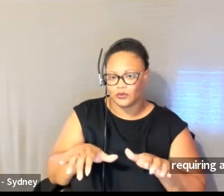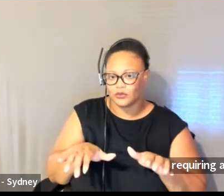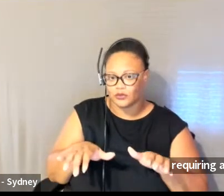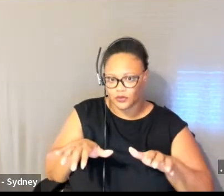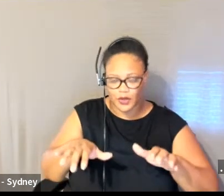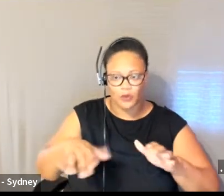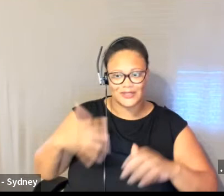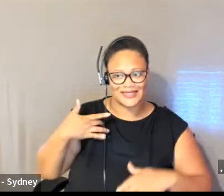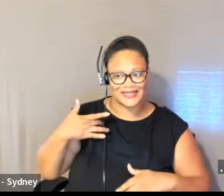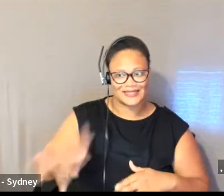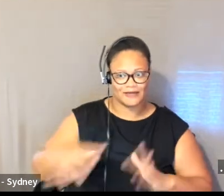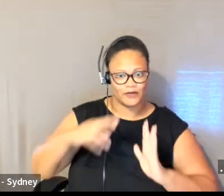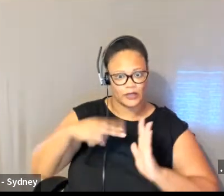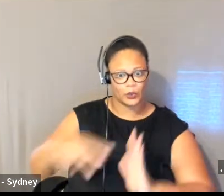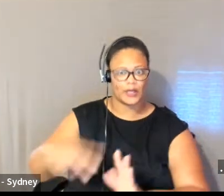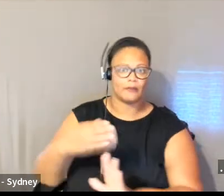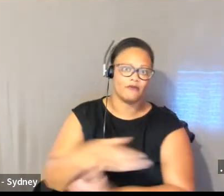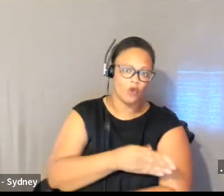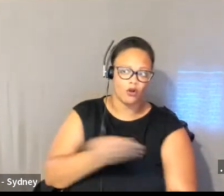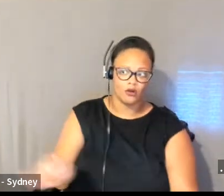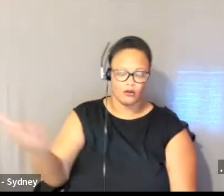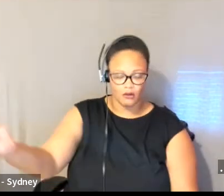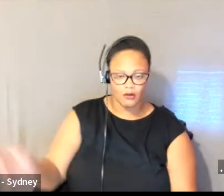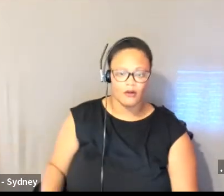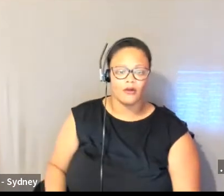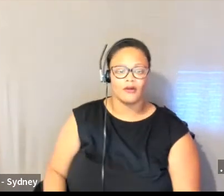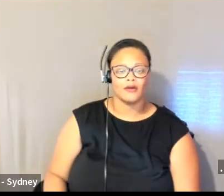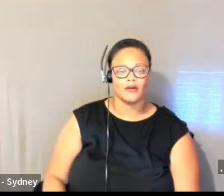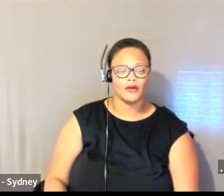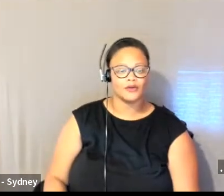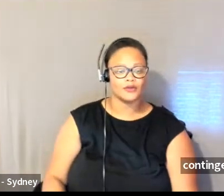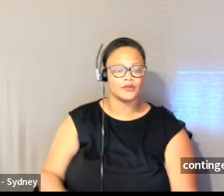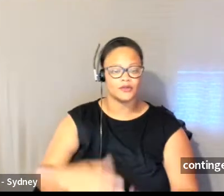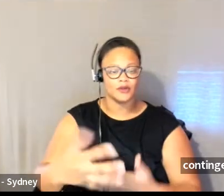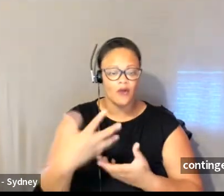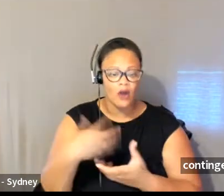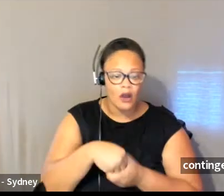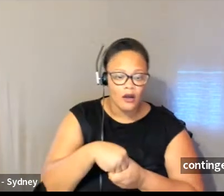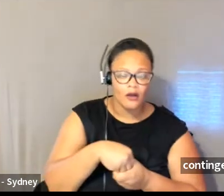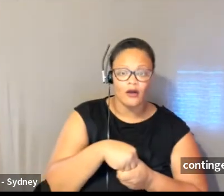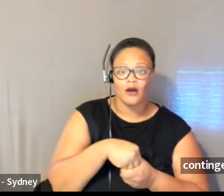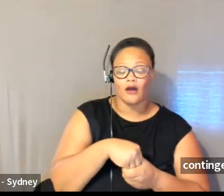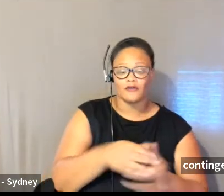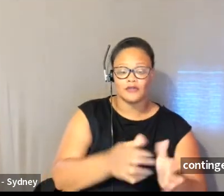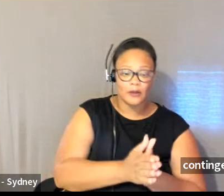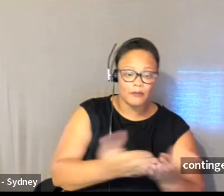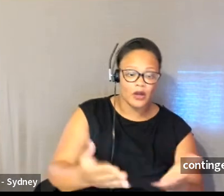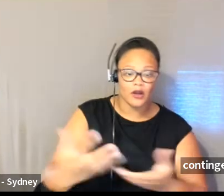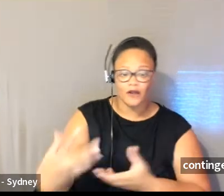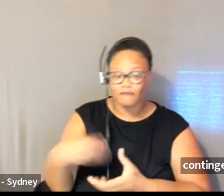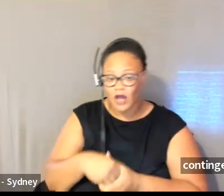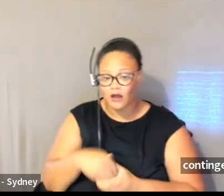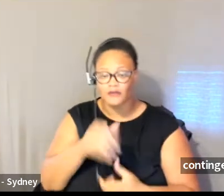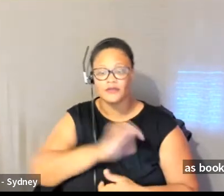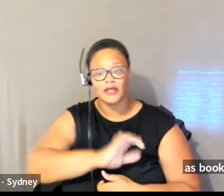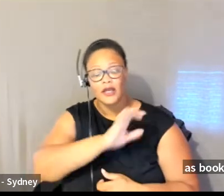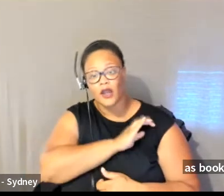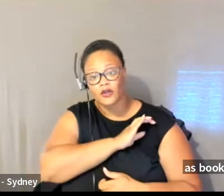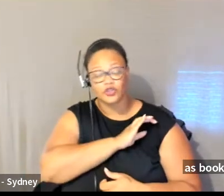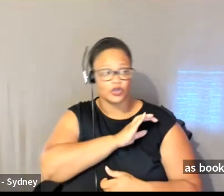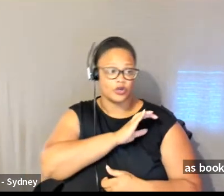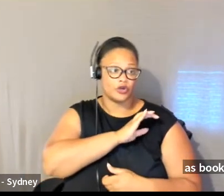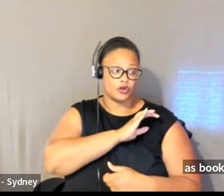idea. If someone writes a book that involves a character with a specific identity that they do not own, they should probably make sure that it is